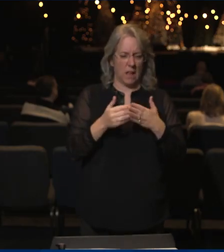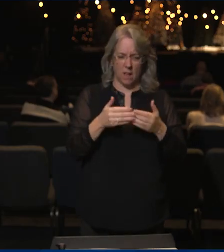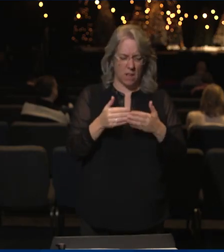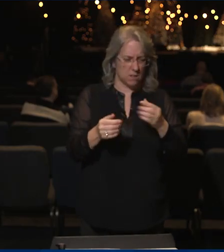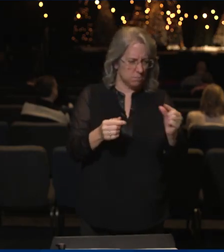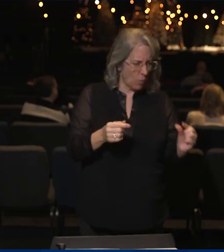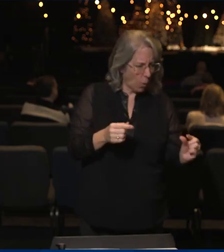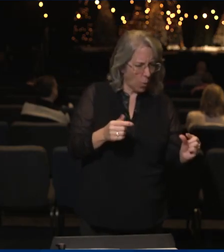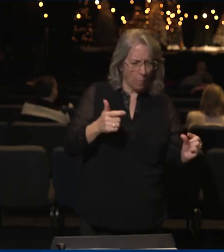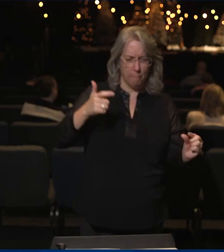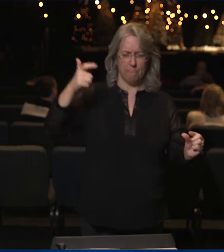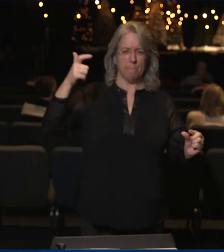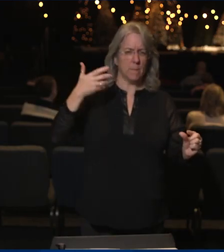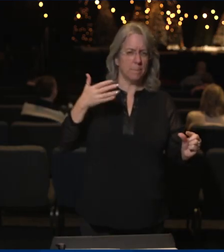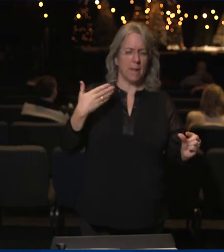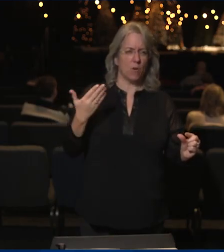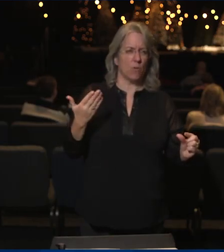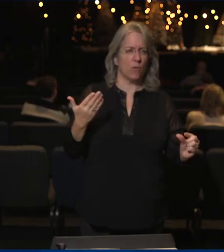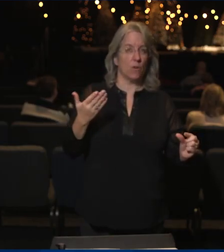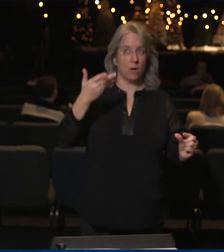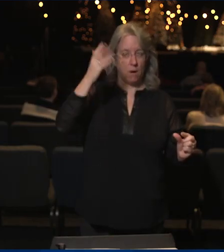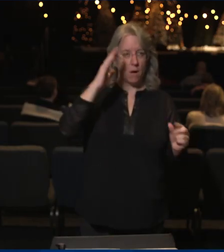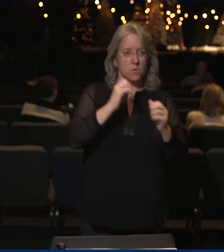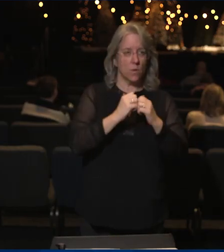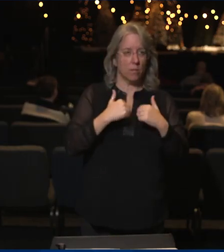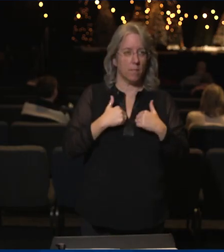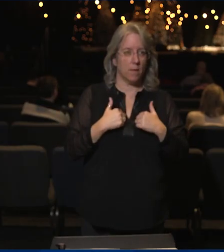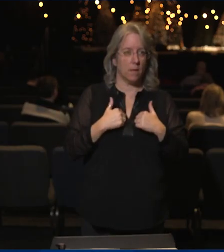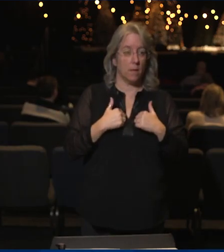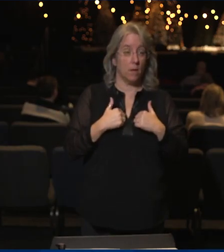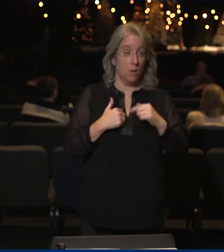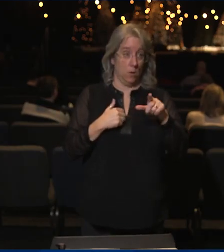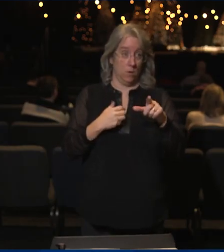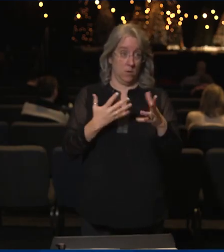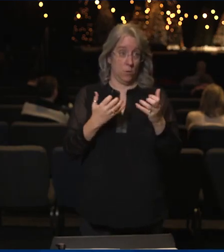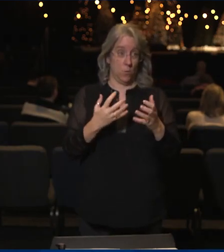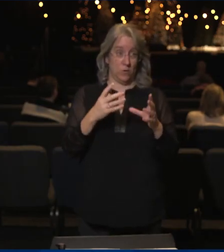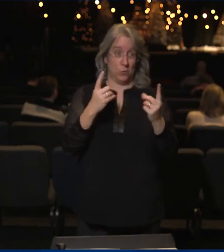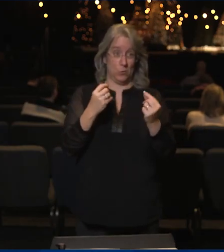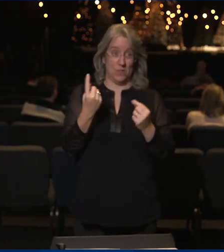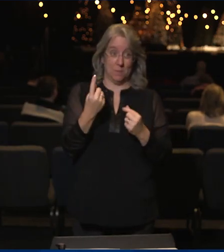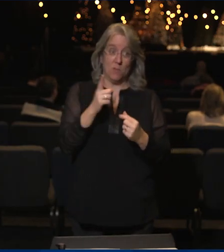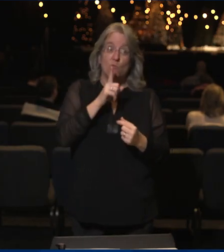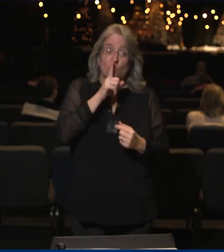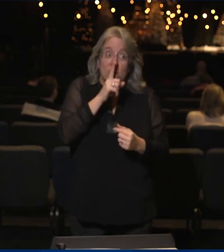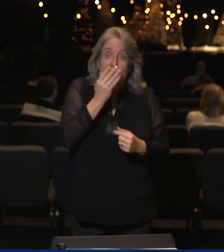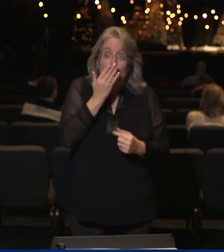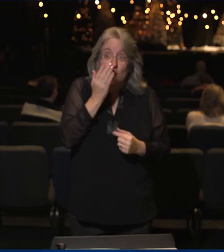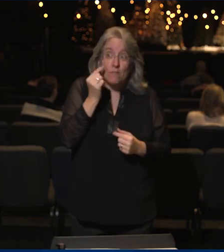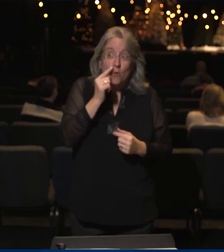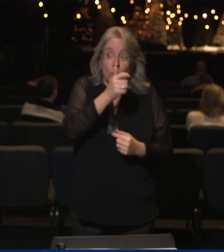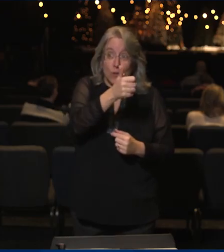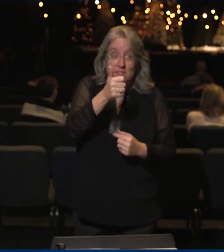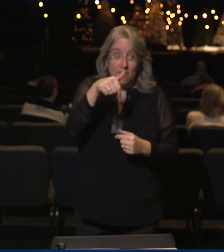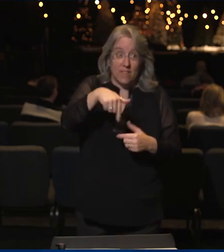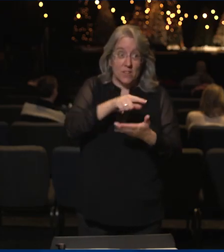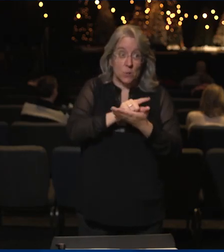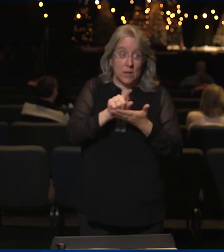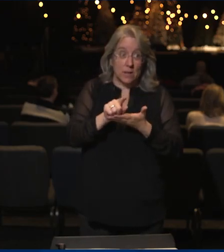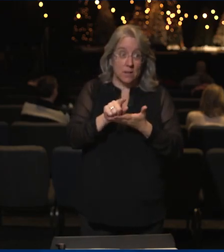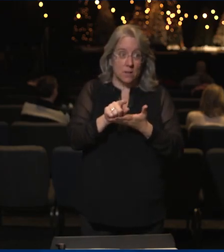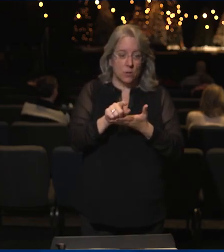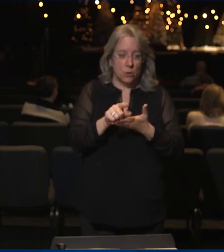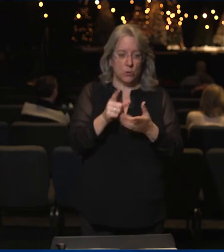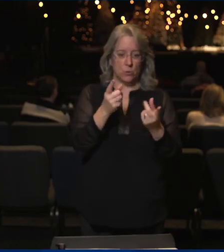me. And if you want to do something really good for yourself over the next week, is you just do